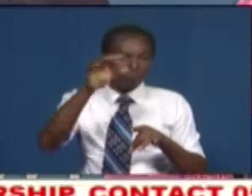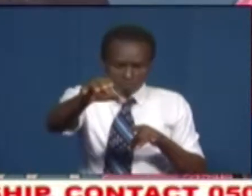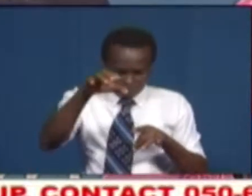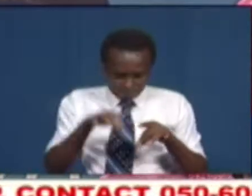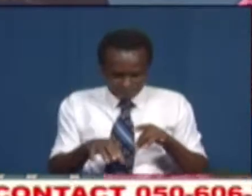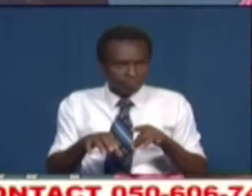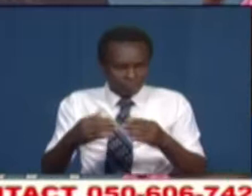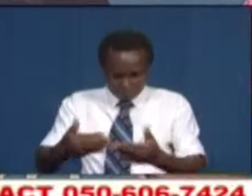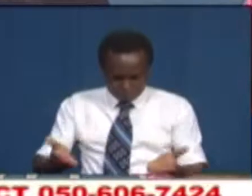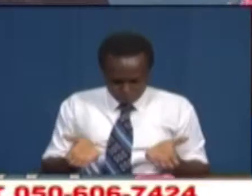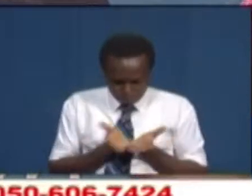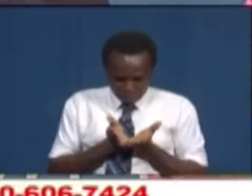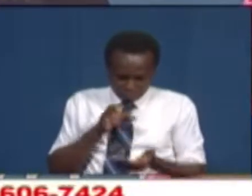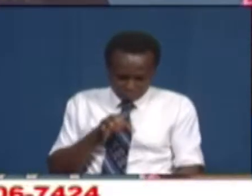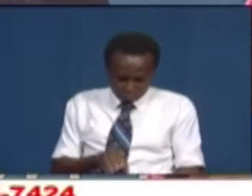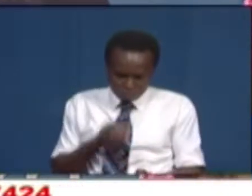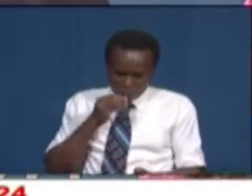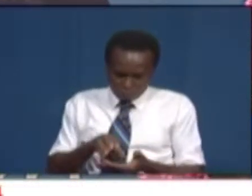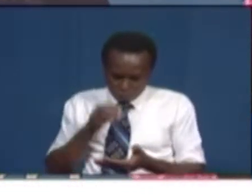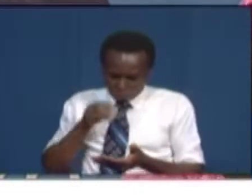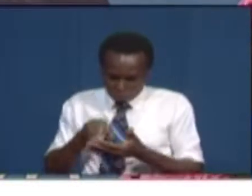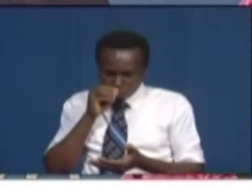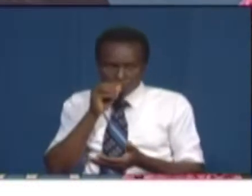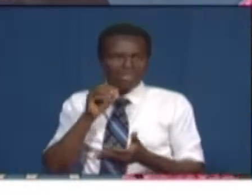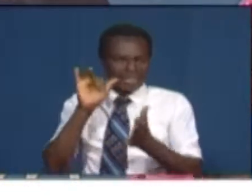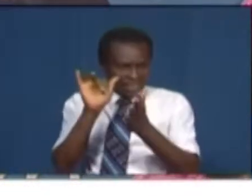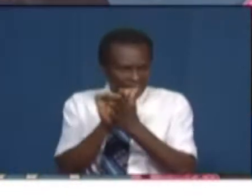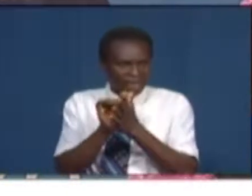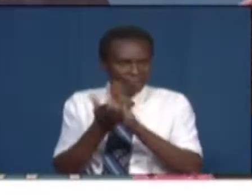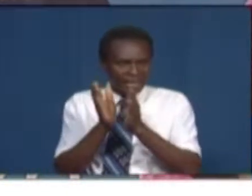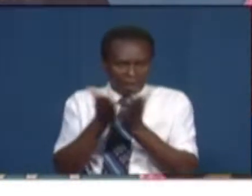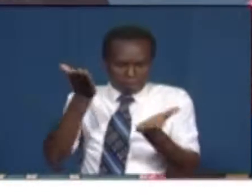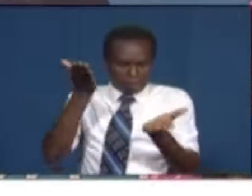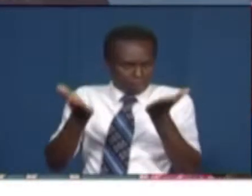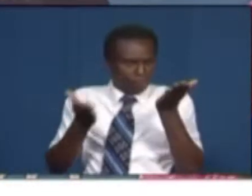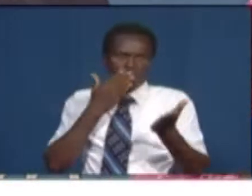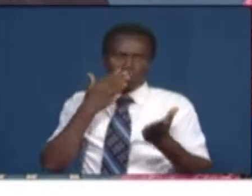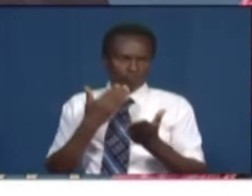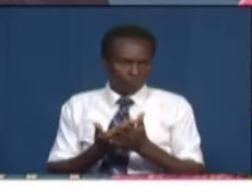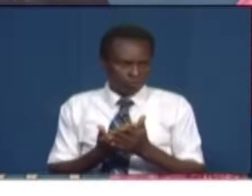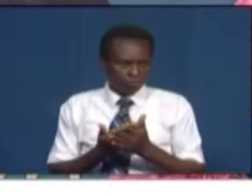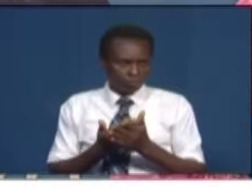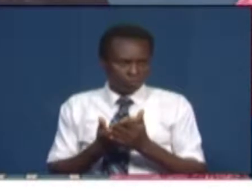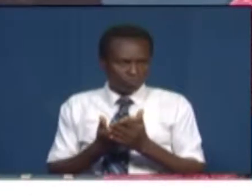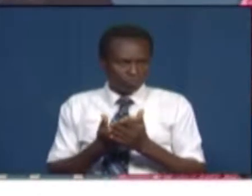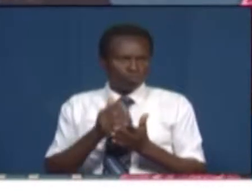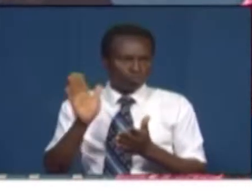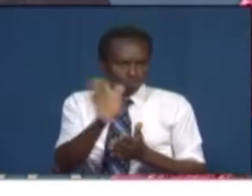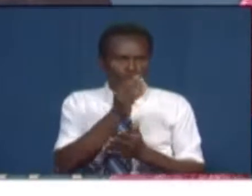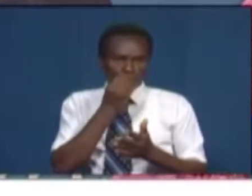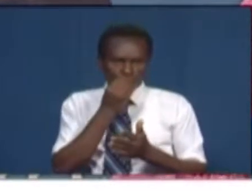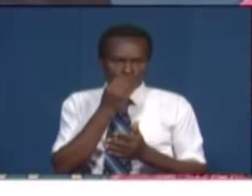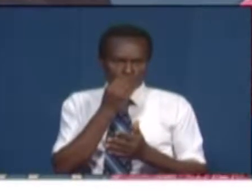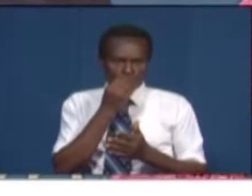So for the food to be constitute an adequate diet, we need to eat from